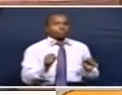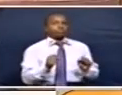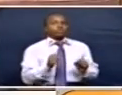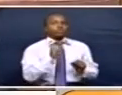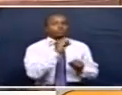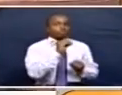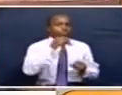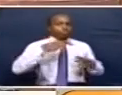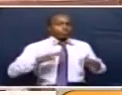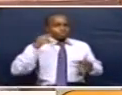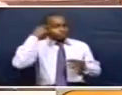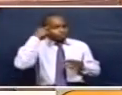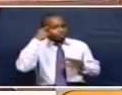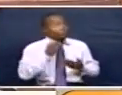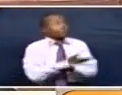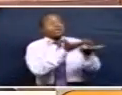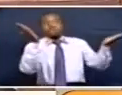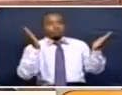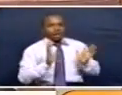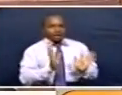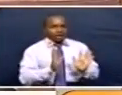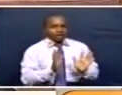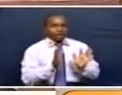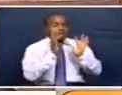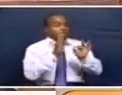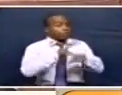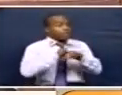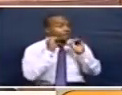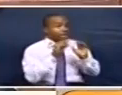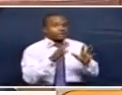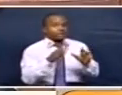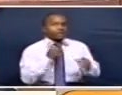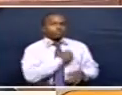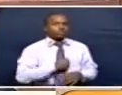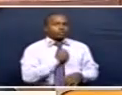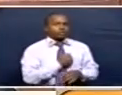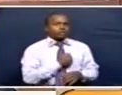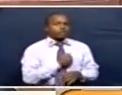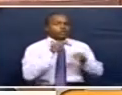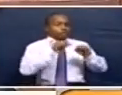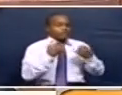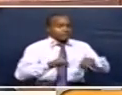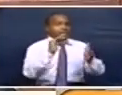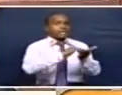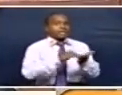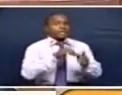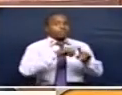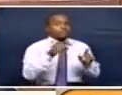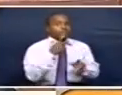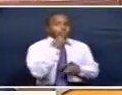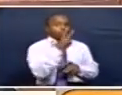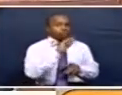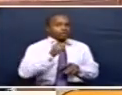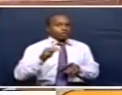people thought that it is for everyone. So if you didn't get it, then I'm sorry, you can try again. But 2 million on a need